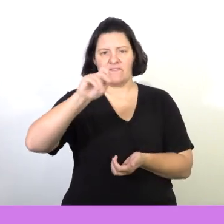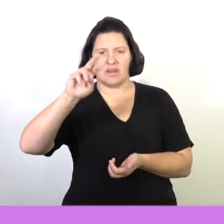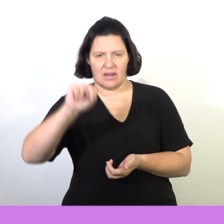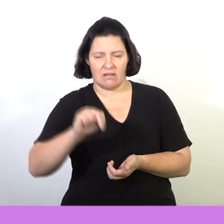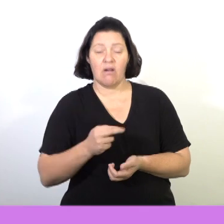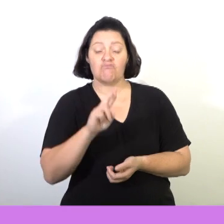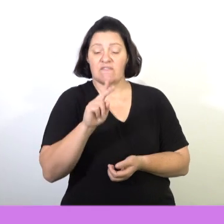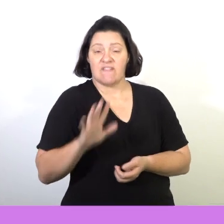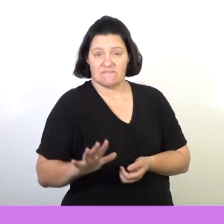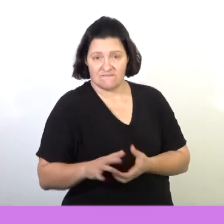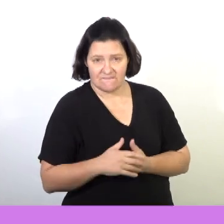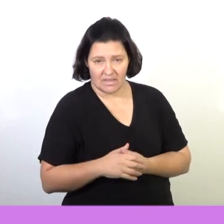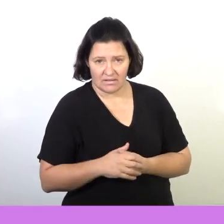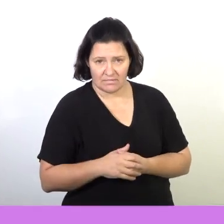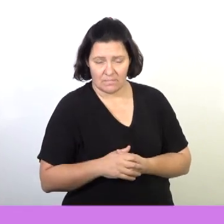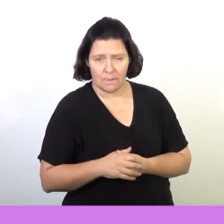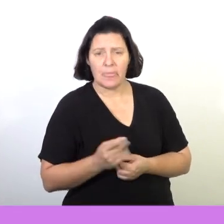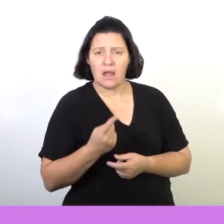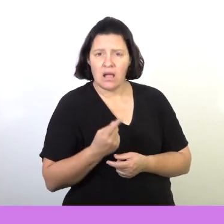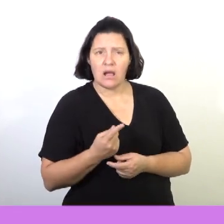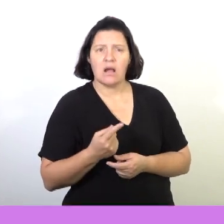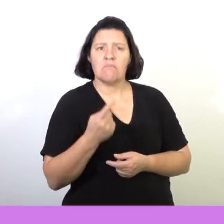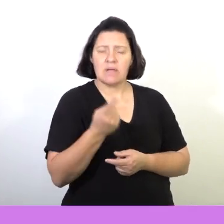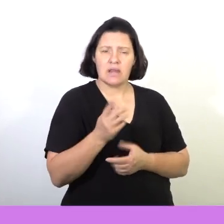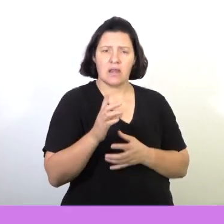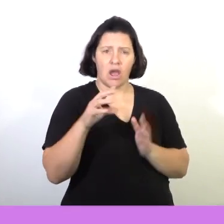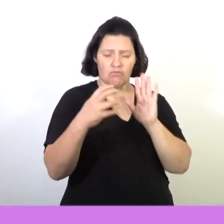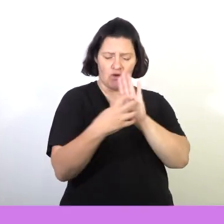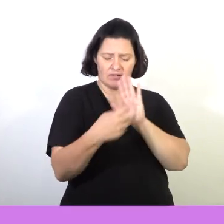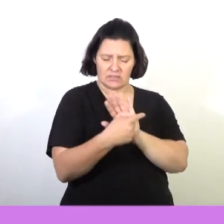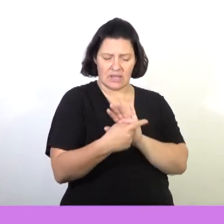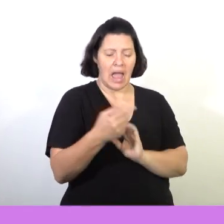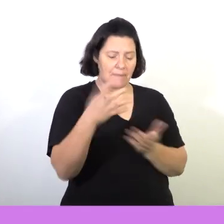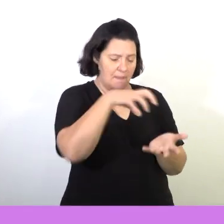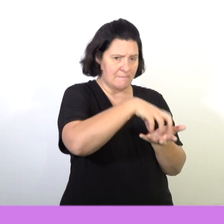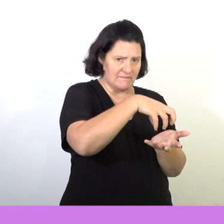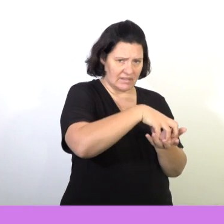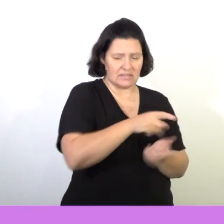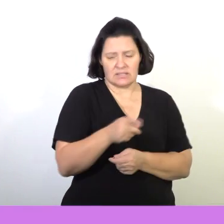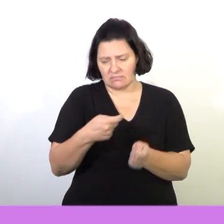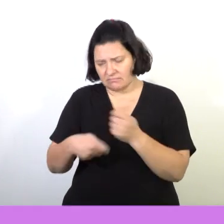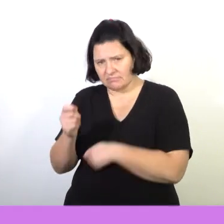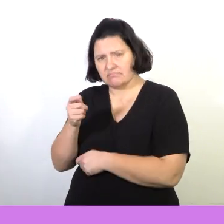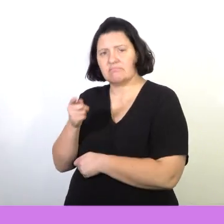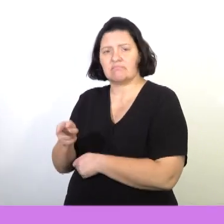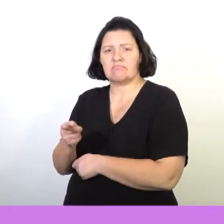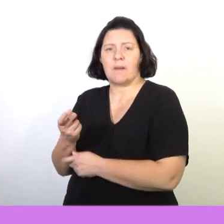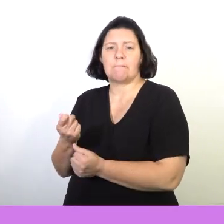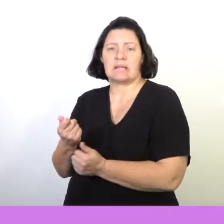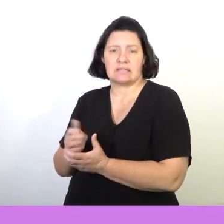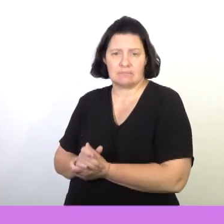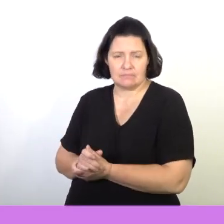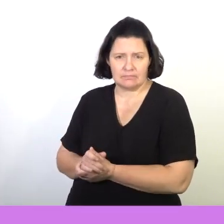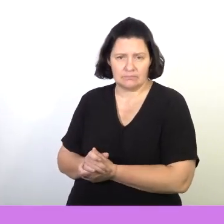rand. The graph represents the relationship between the number of muffins and their